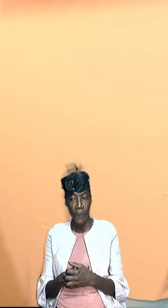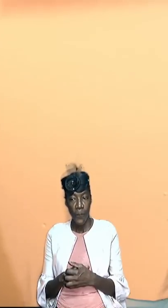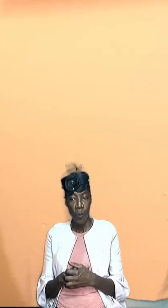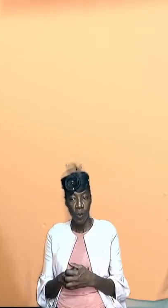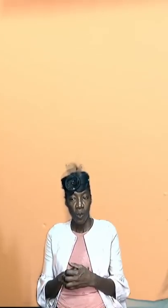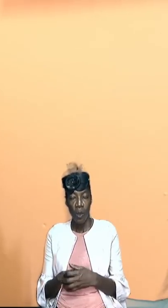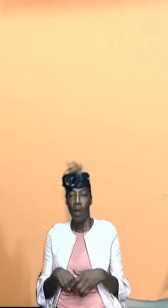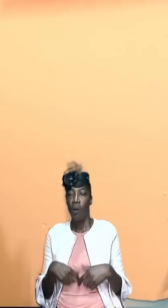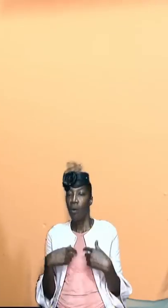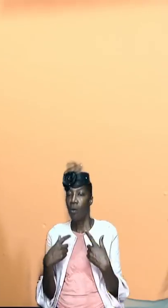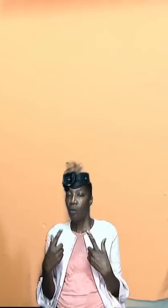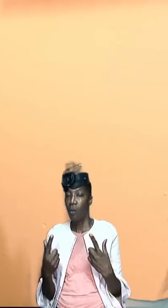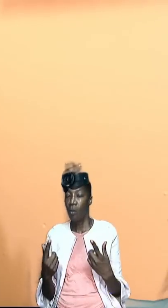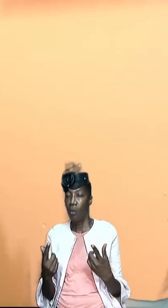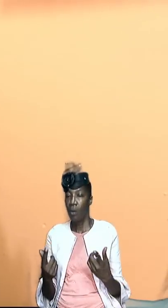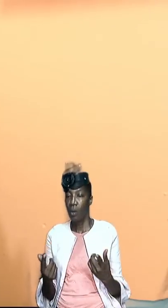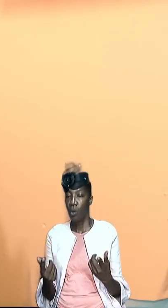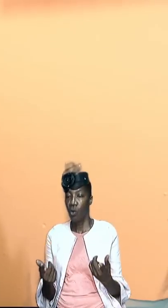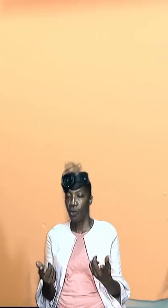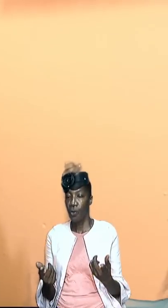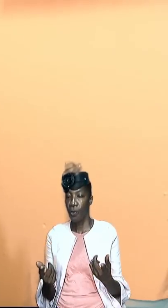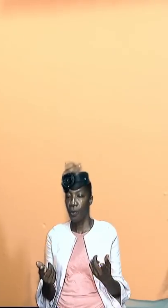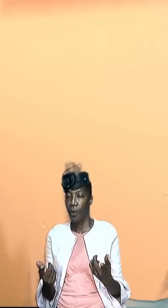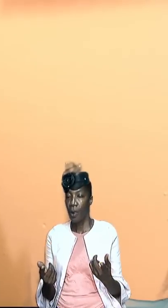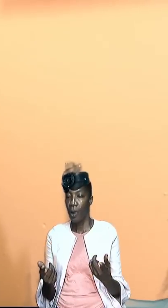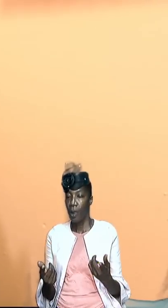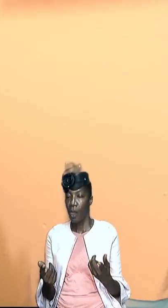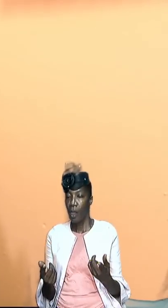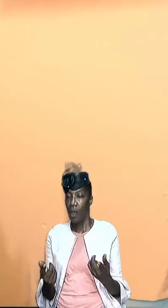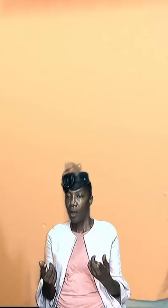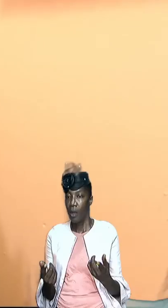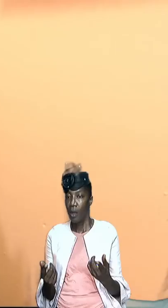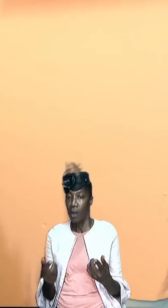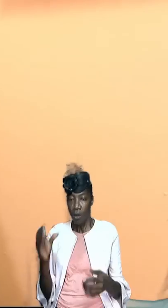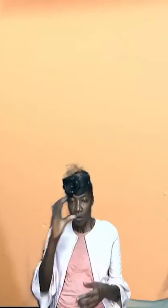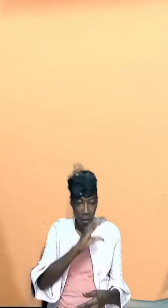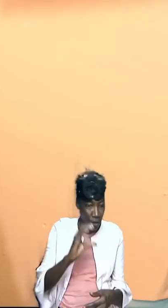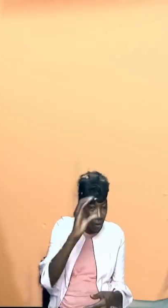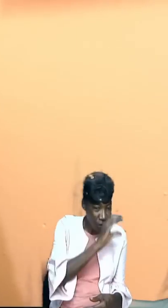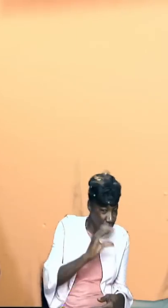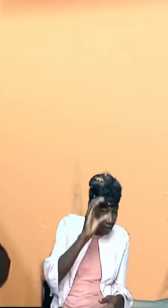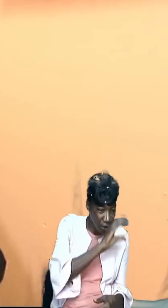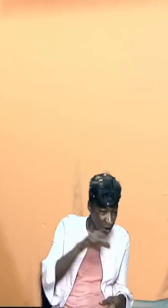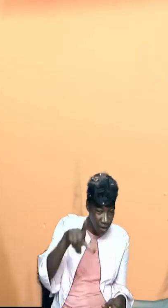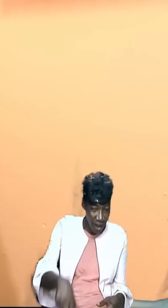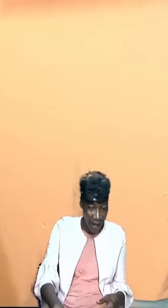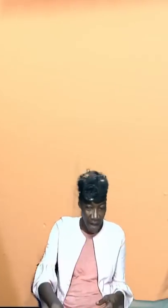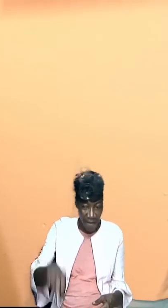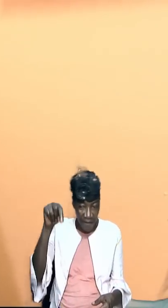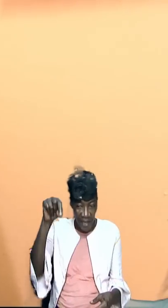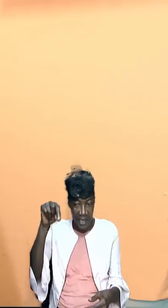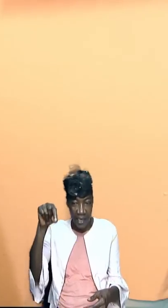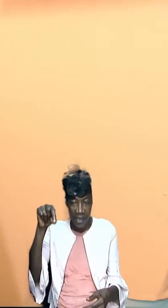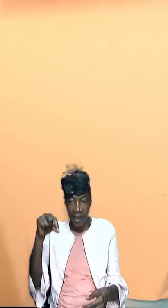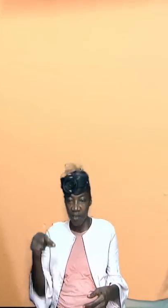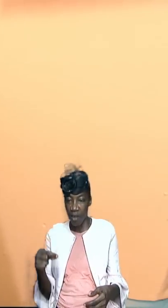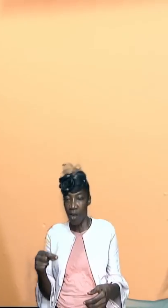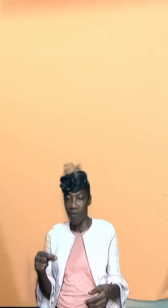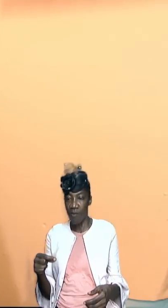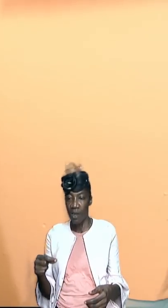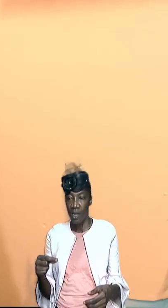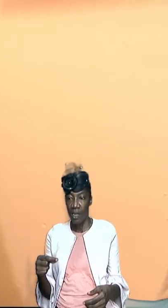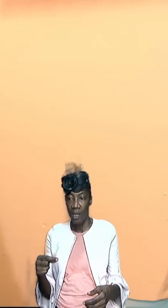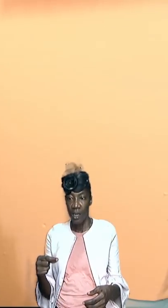to end up with the research findings of